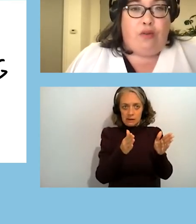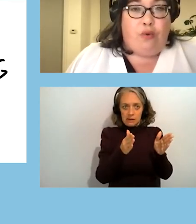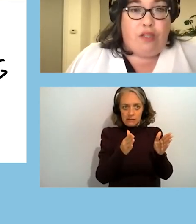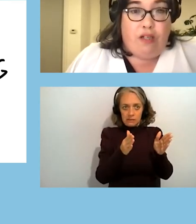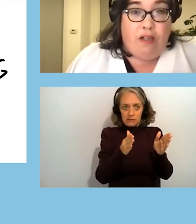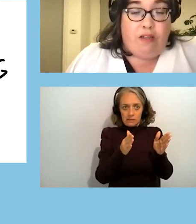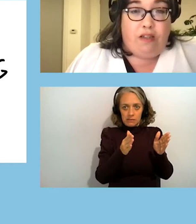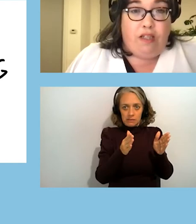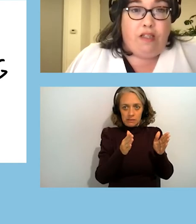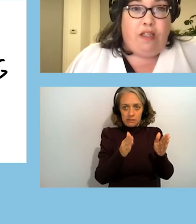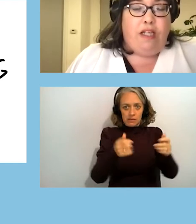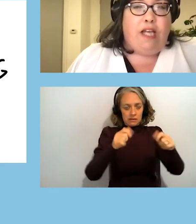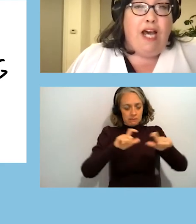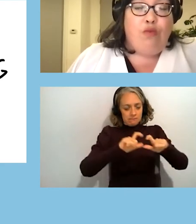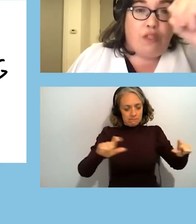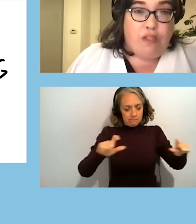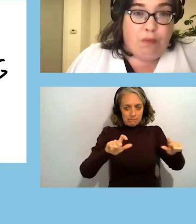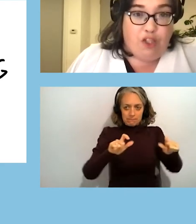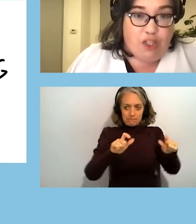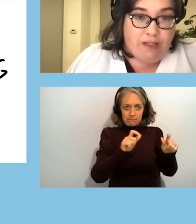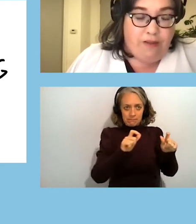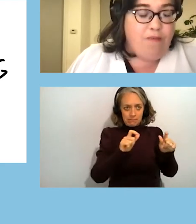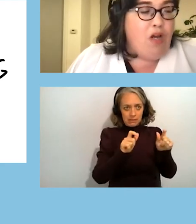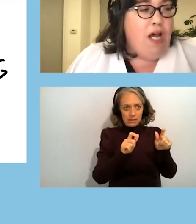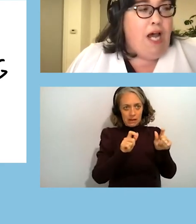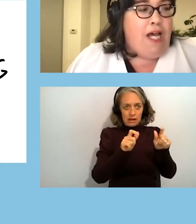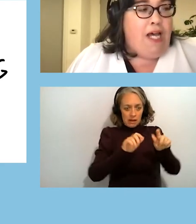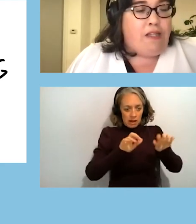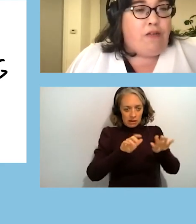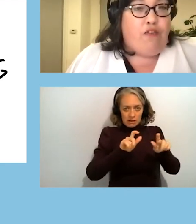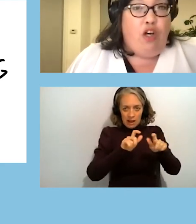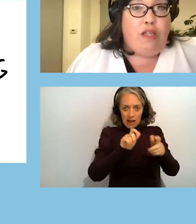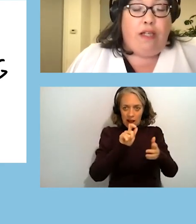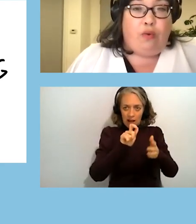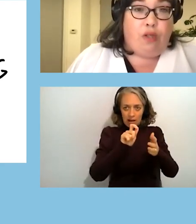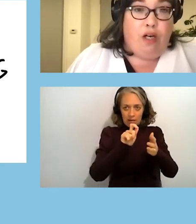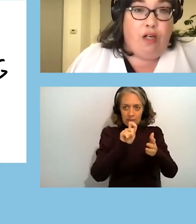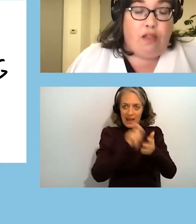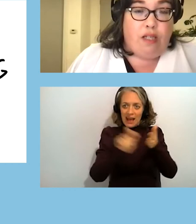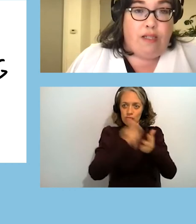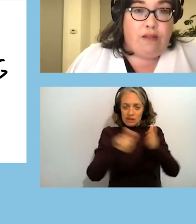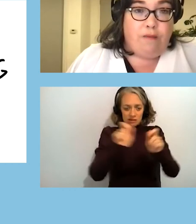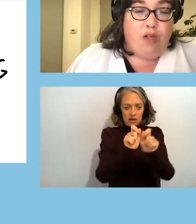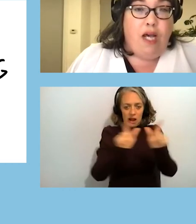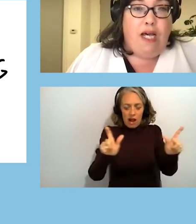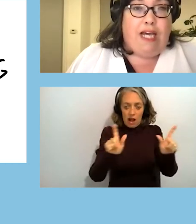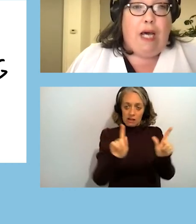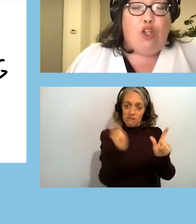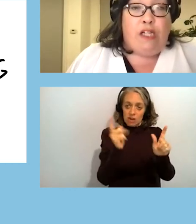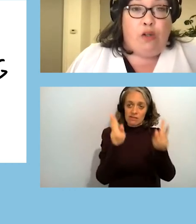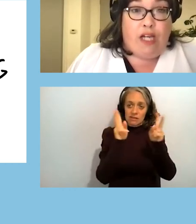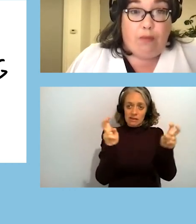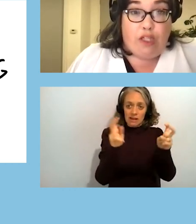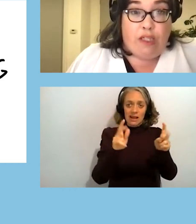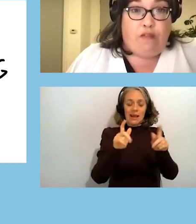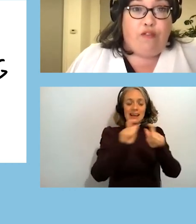of title cards that is handwritten by Shannon. And the first title card said,